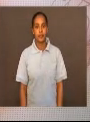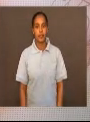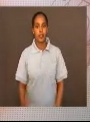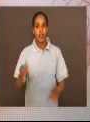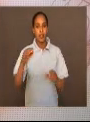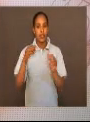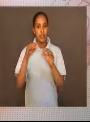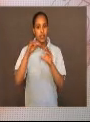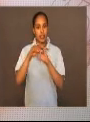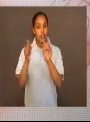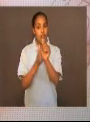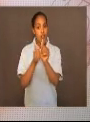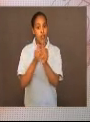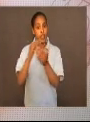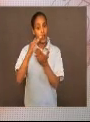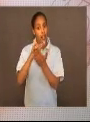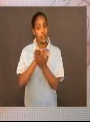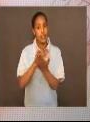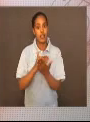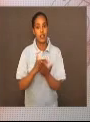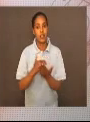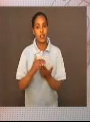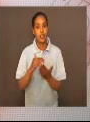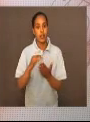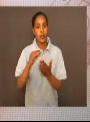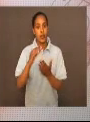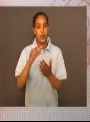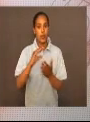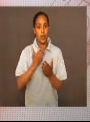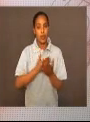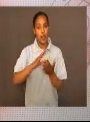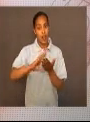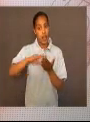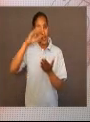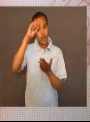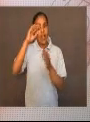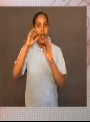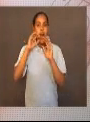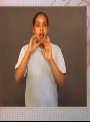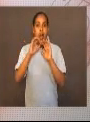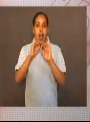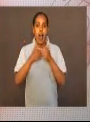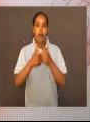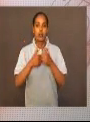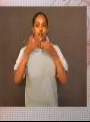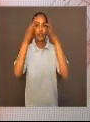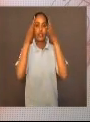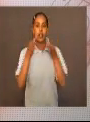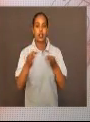In the following lessons, we will learn how to